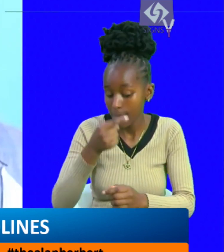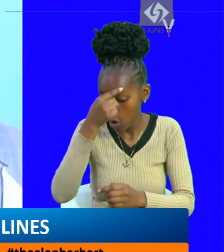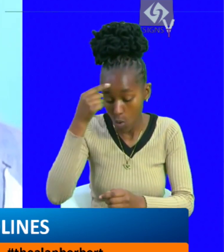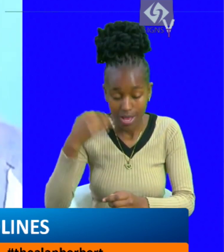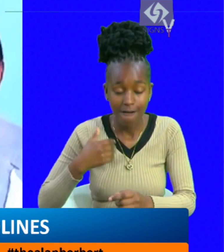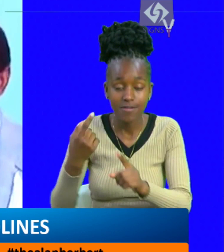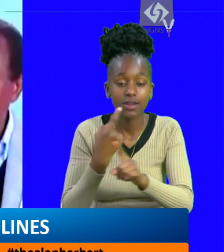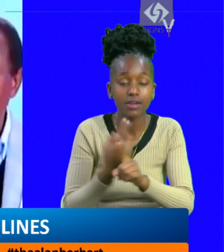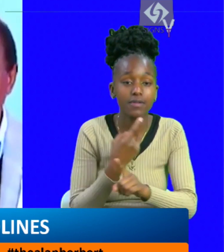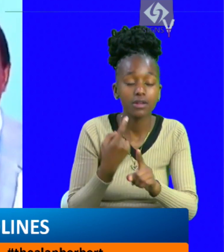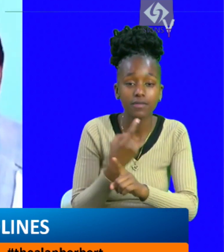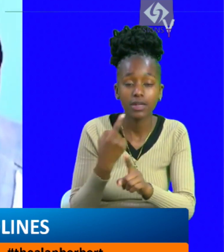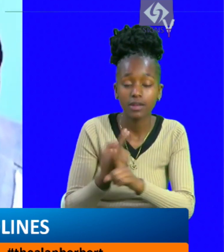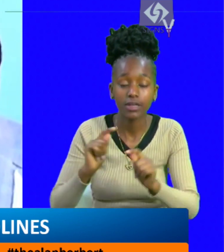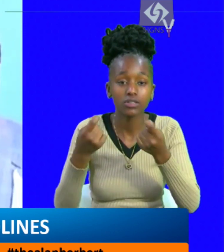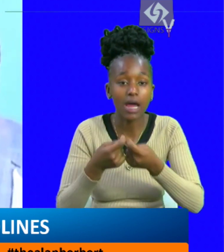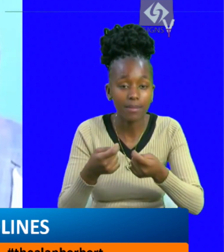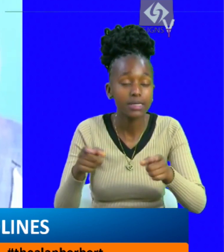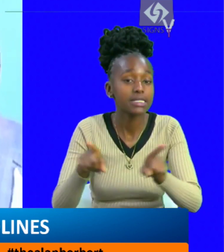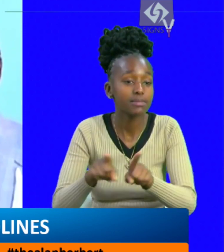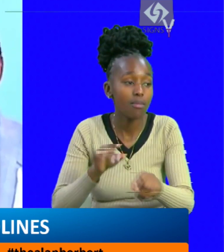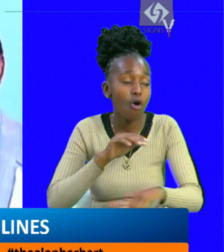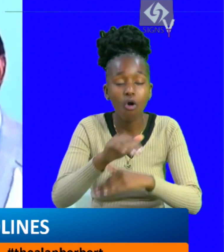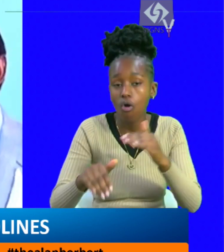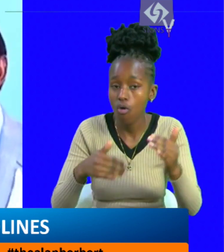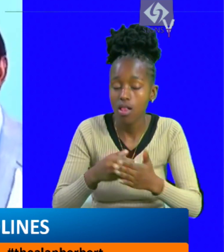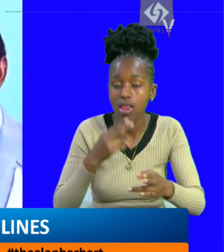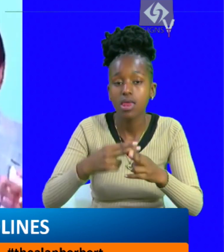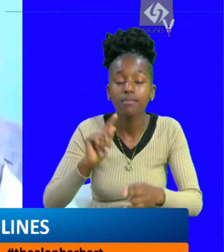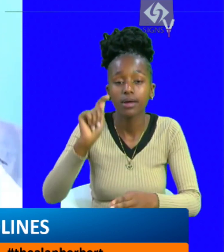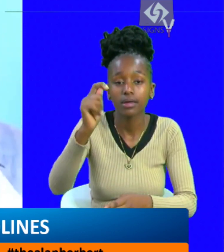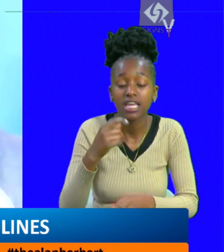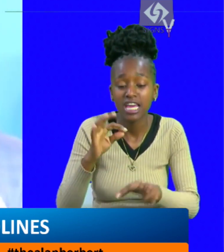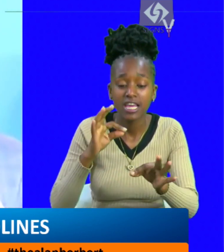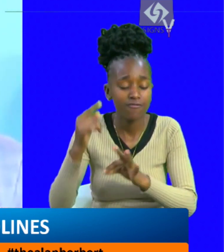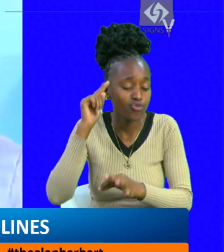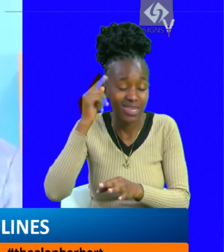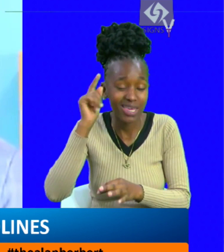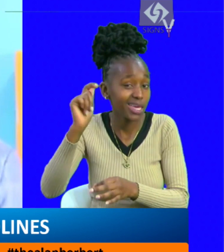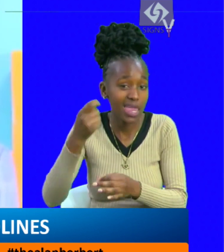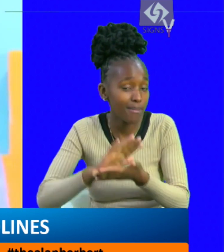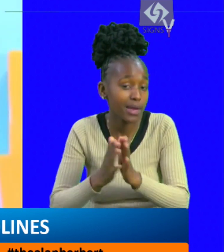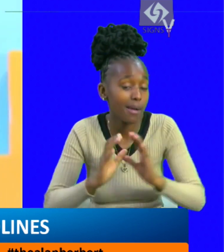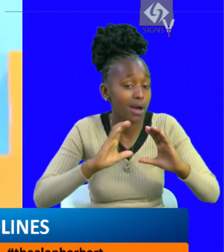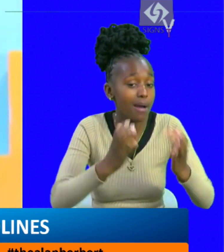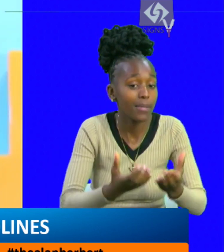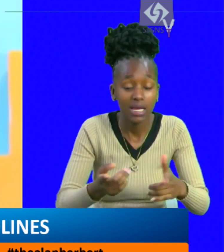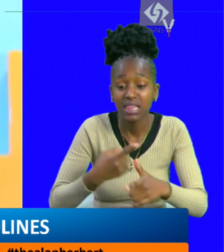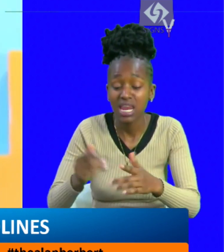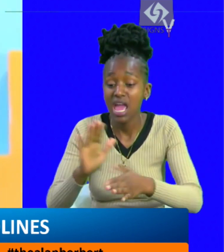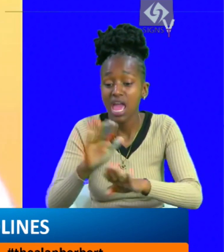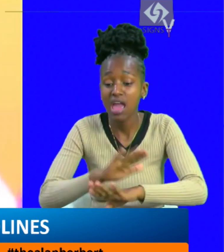sema no, hatutakubali. Hiyo hatutakubali. It is one of the items ambao tunakusanya sahihi kusema hatuwezi kukubali